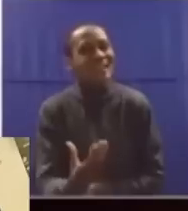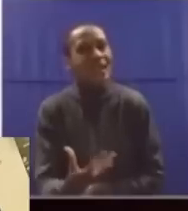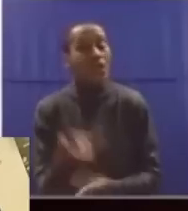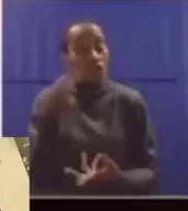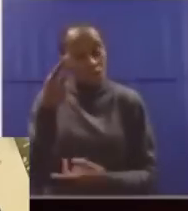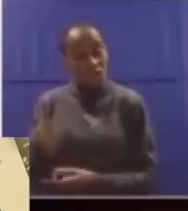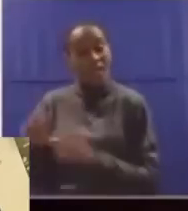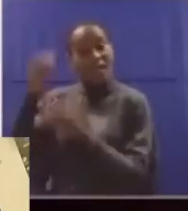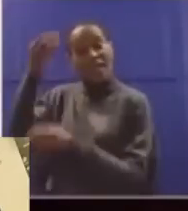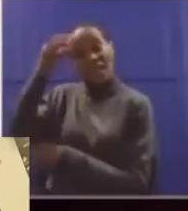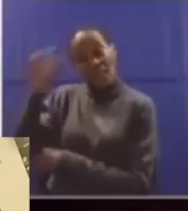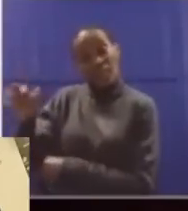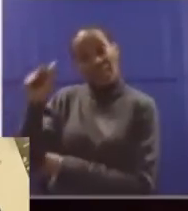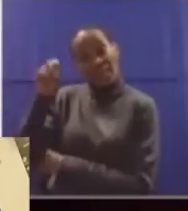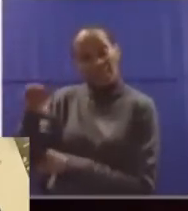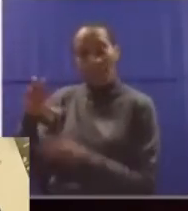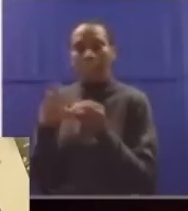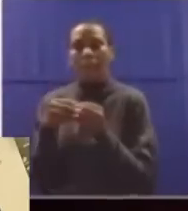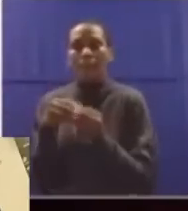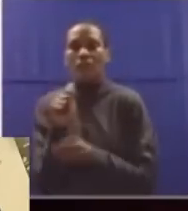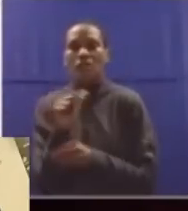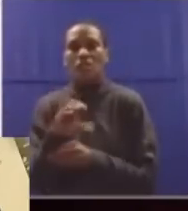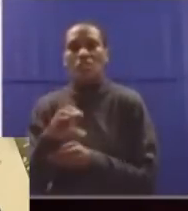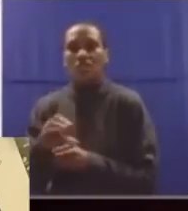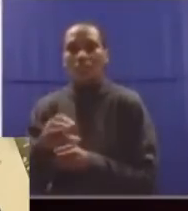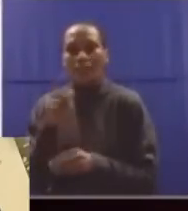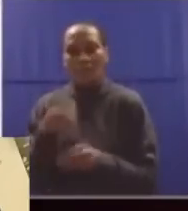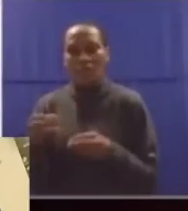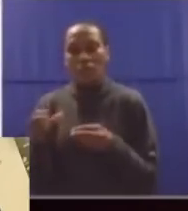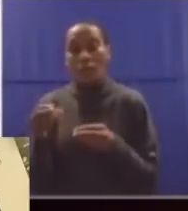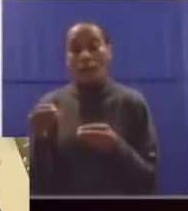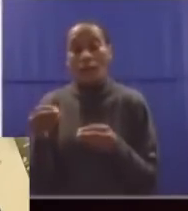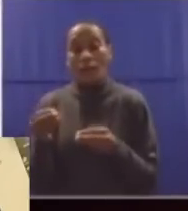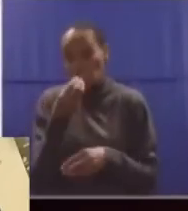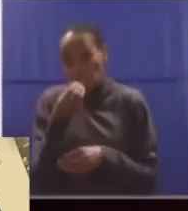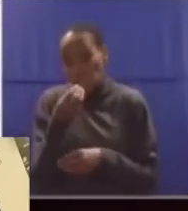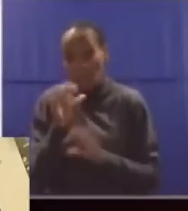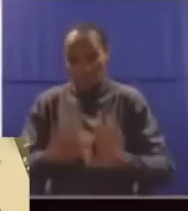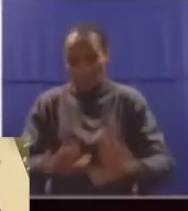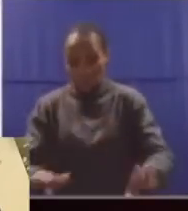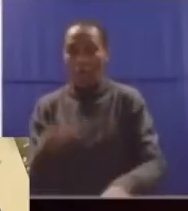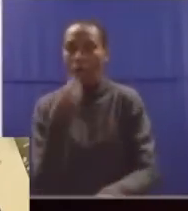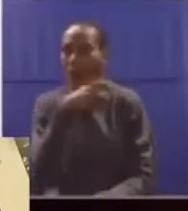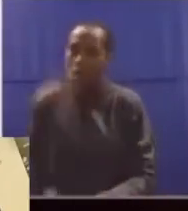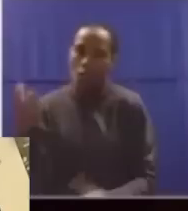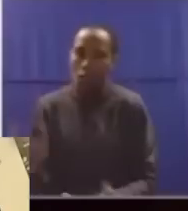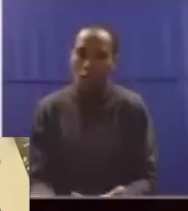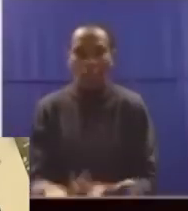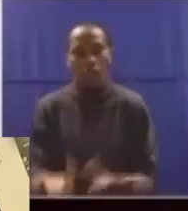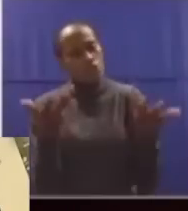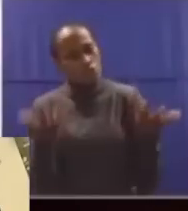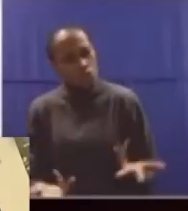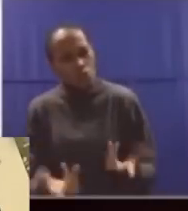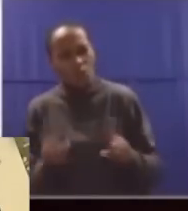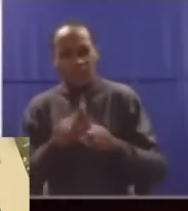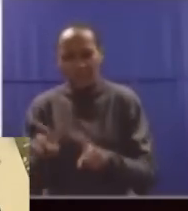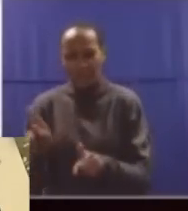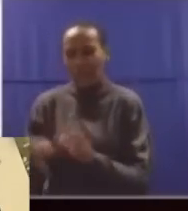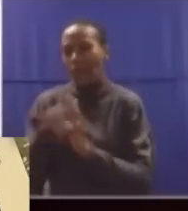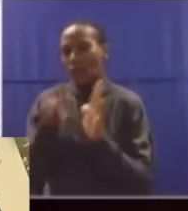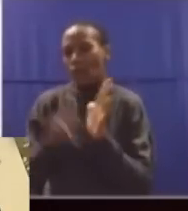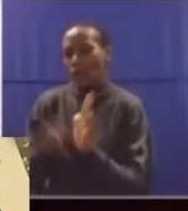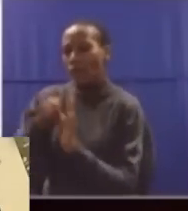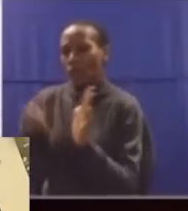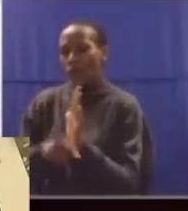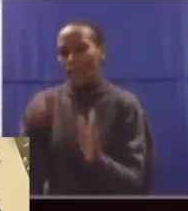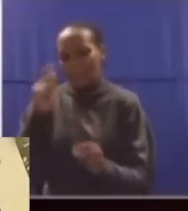ANC government, cadres must eat while children starve. Minister, an urgent audit of all these NSNP programs must be